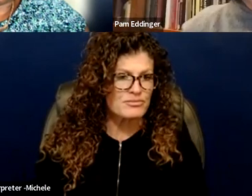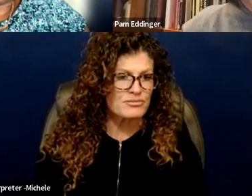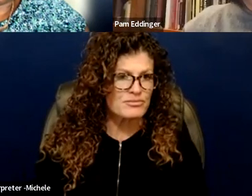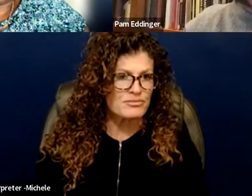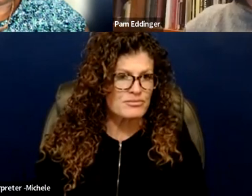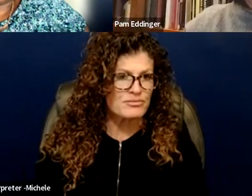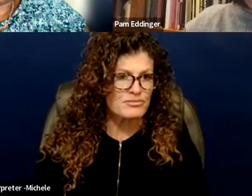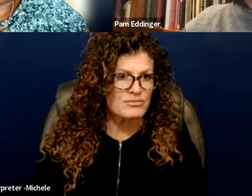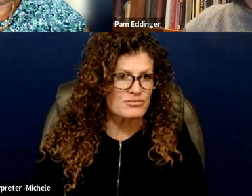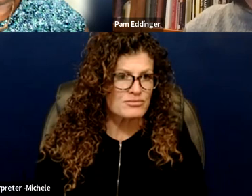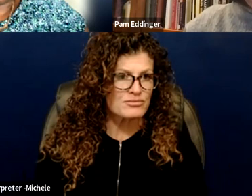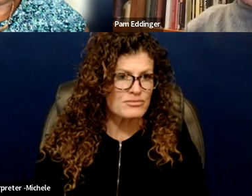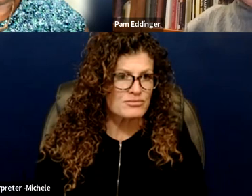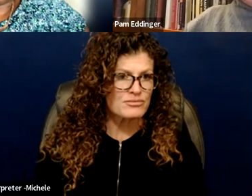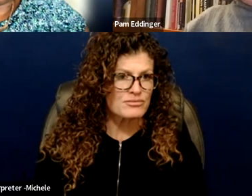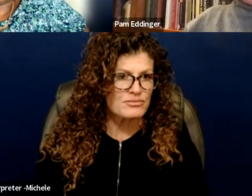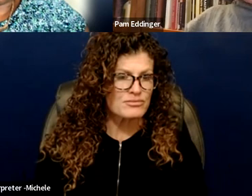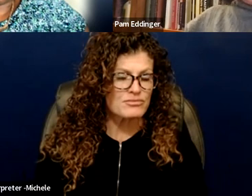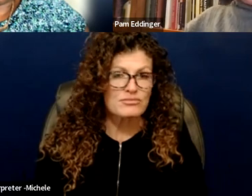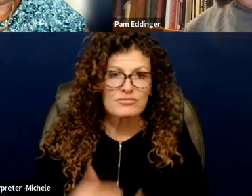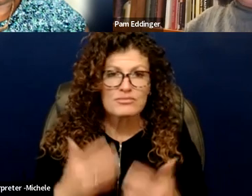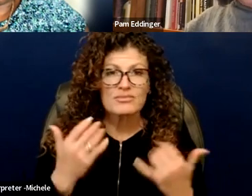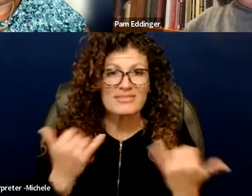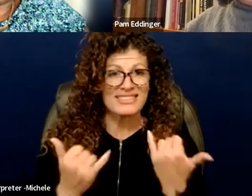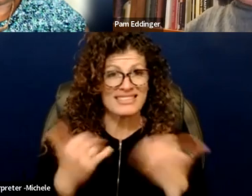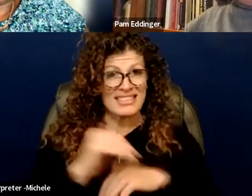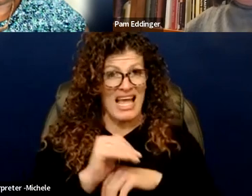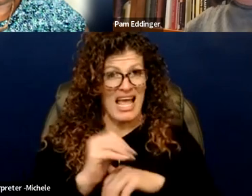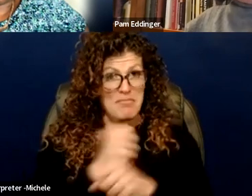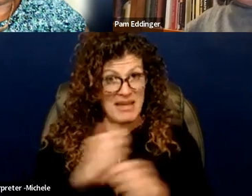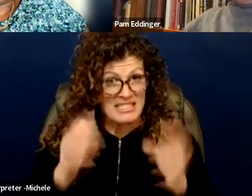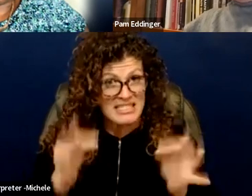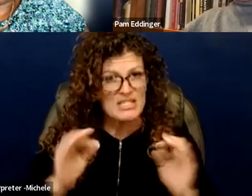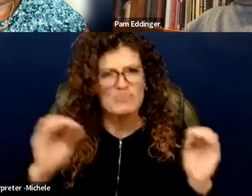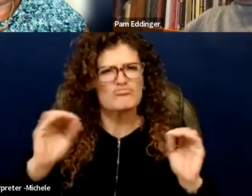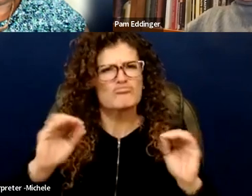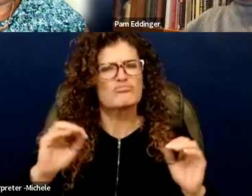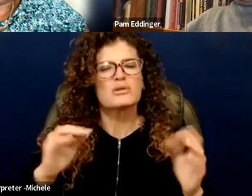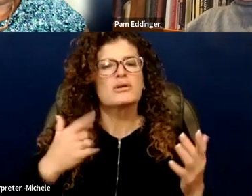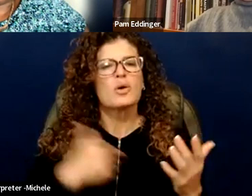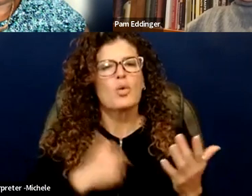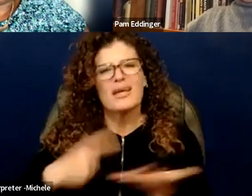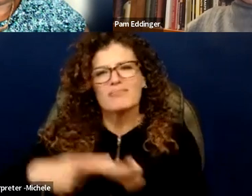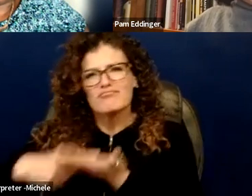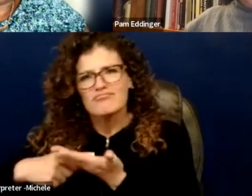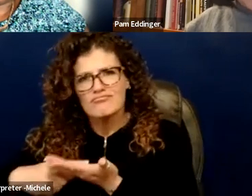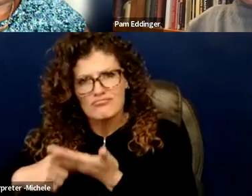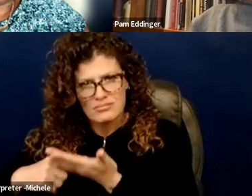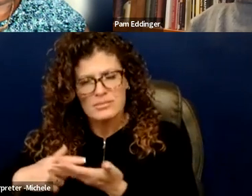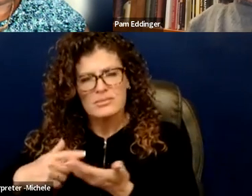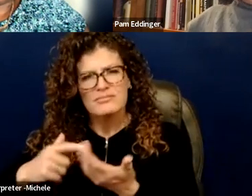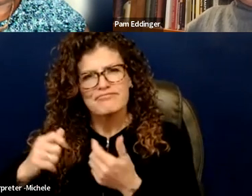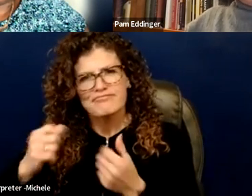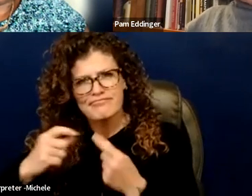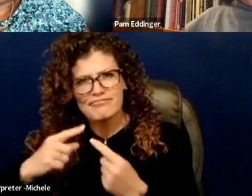is that we, you know, we don't make any decisions tonight, but let's take it offline and think about some